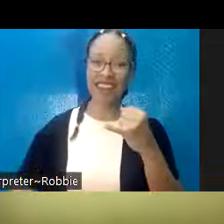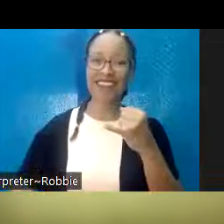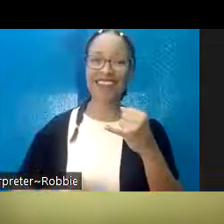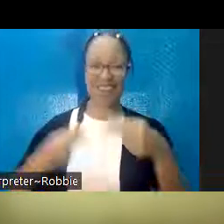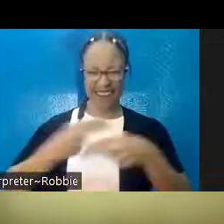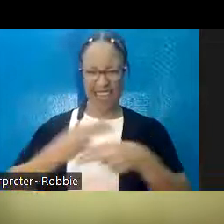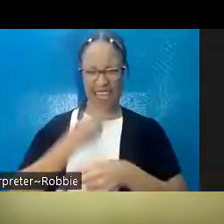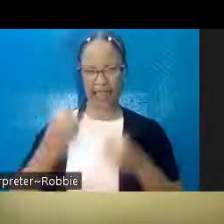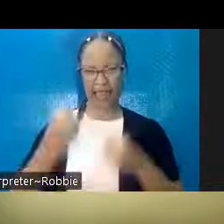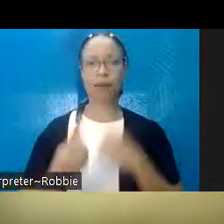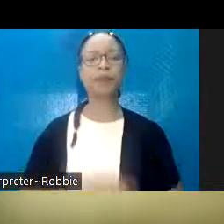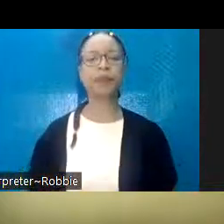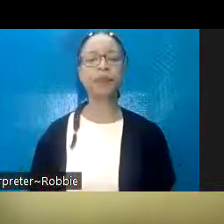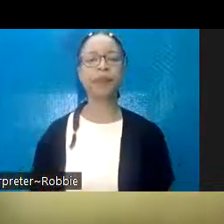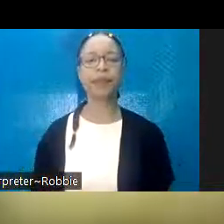slide.